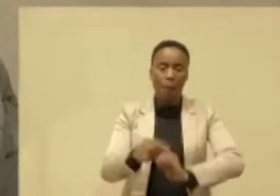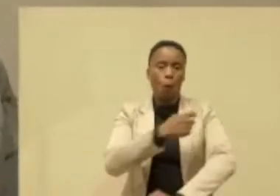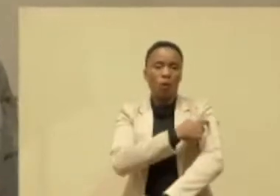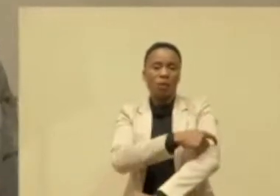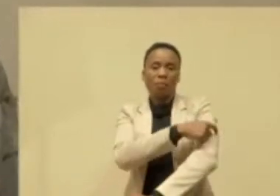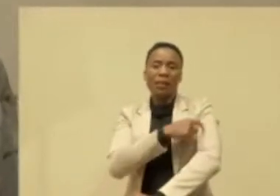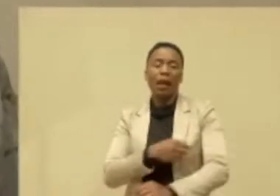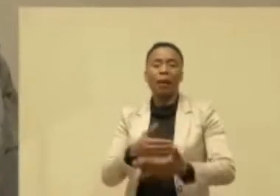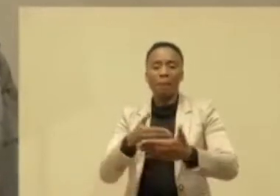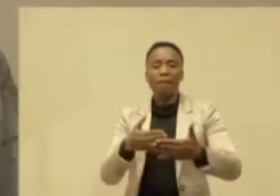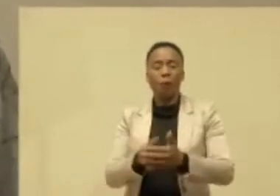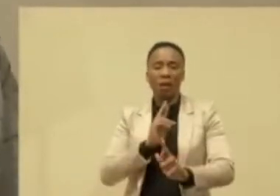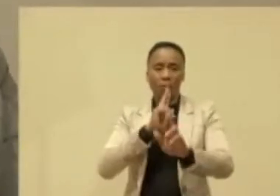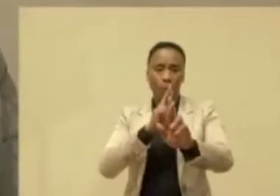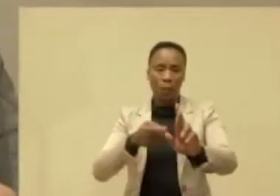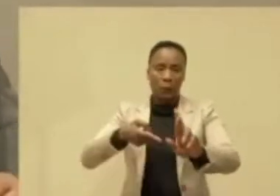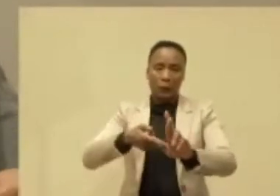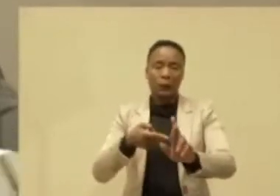reported